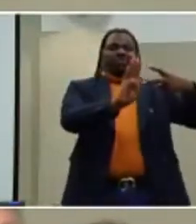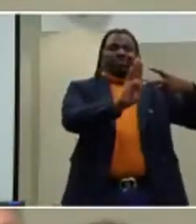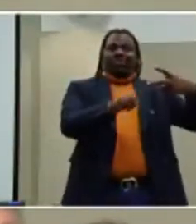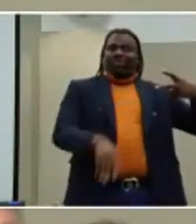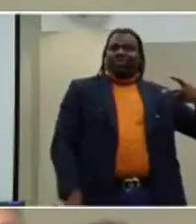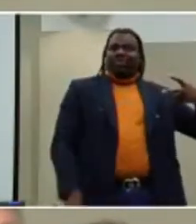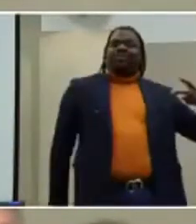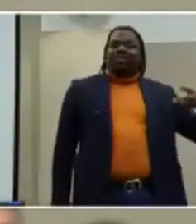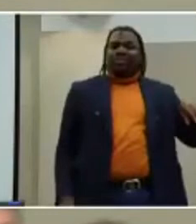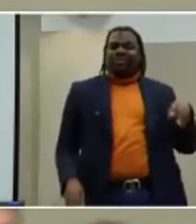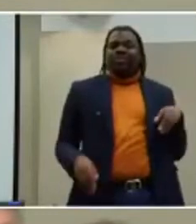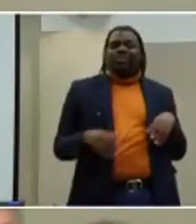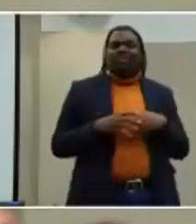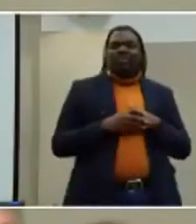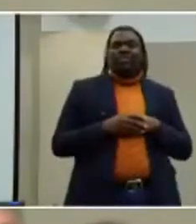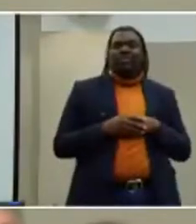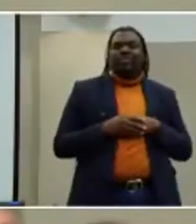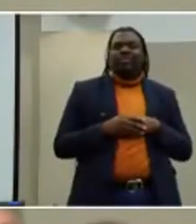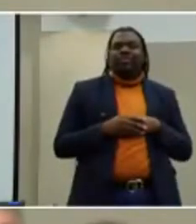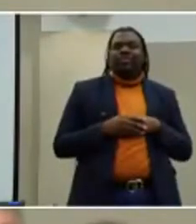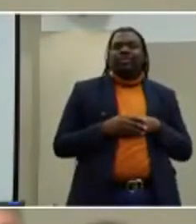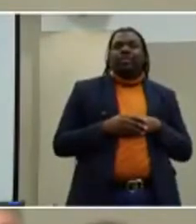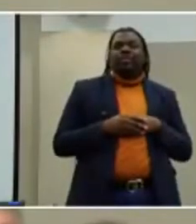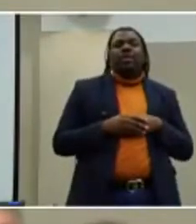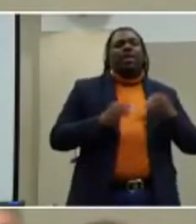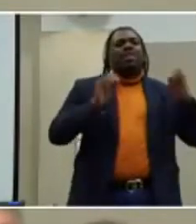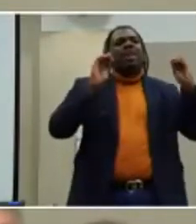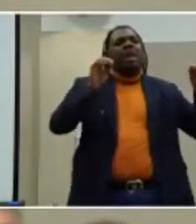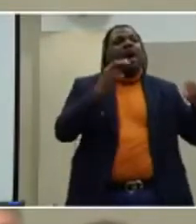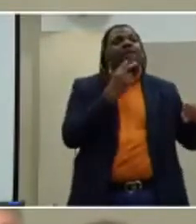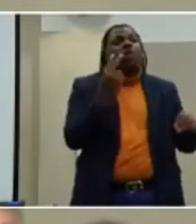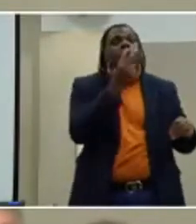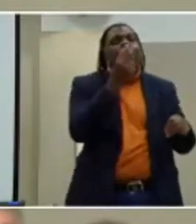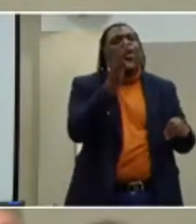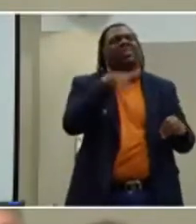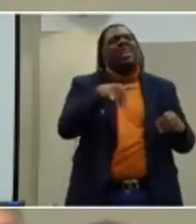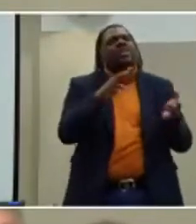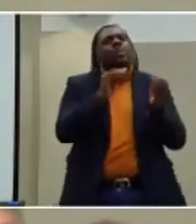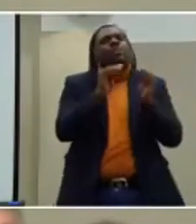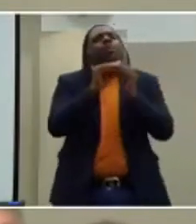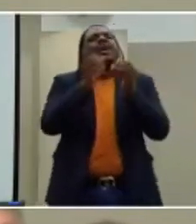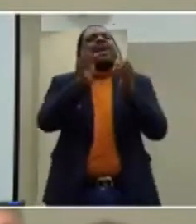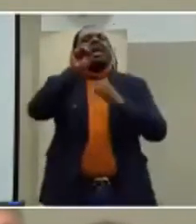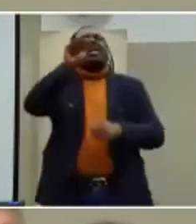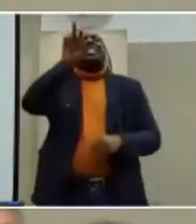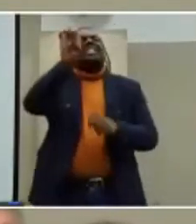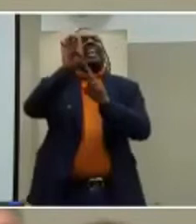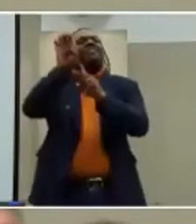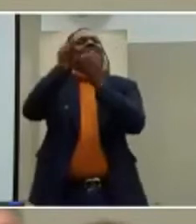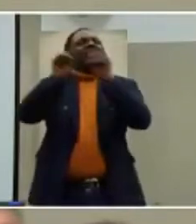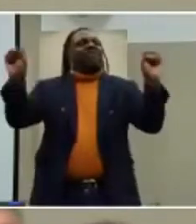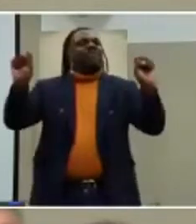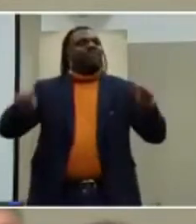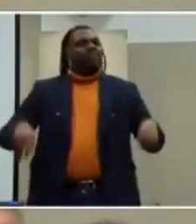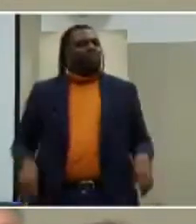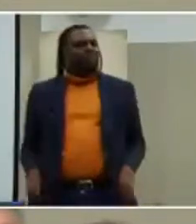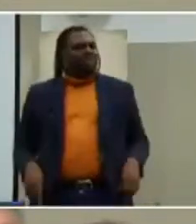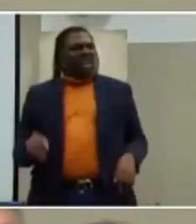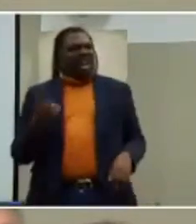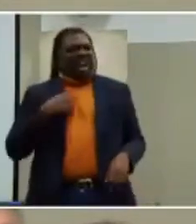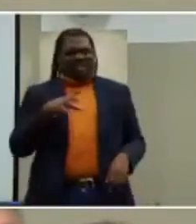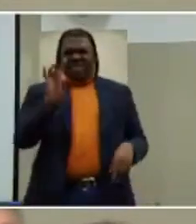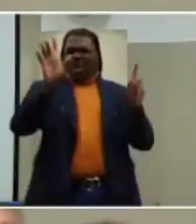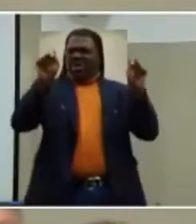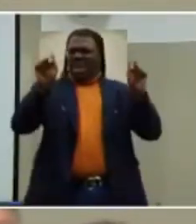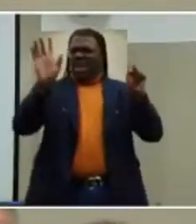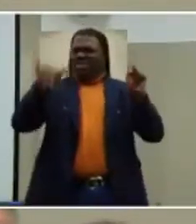that the nonverbal signal is safer. Well, I looked into this and I found that